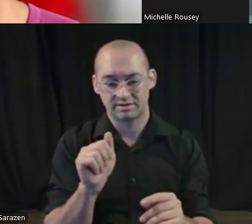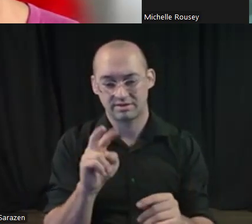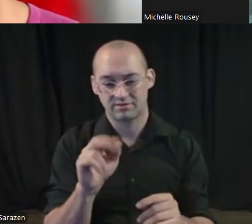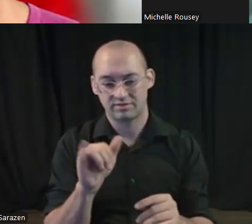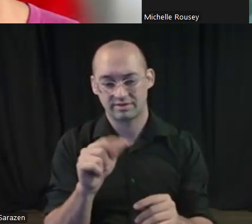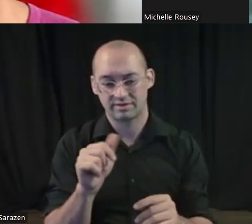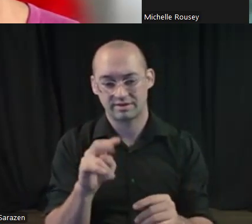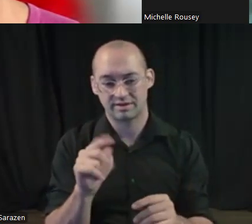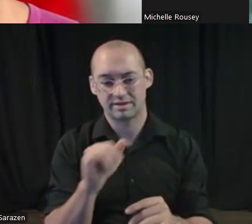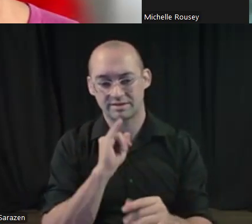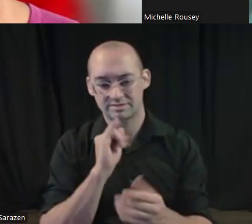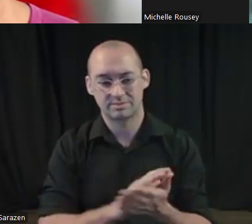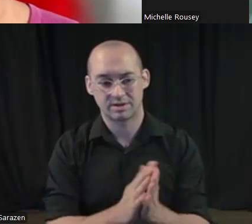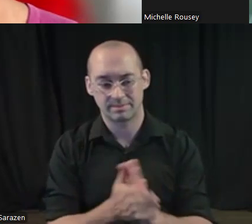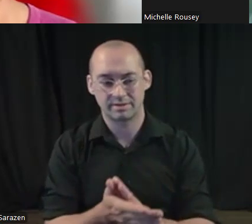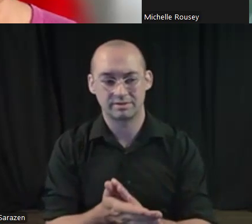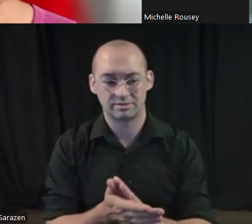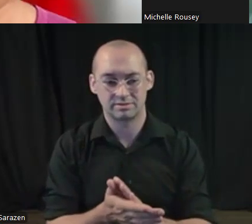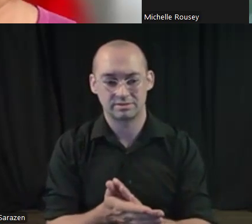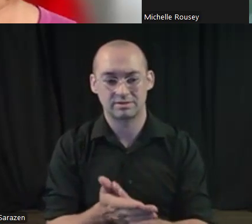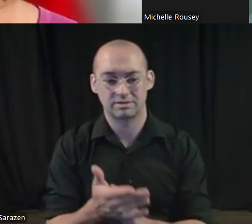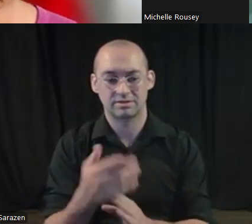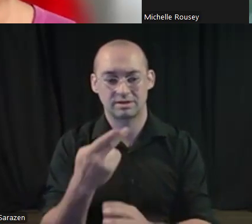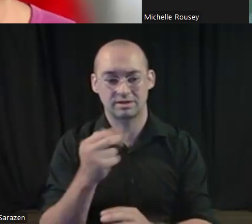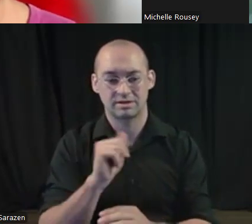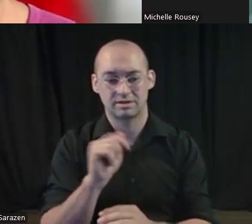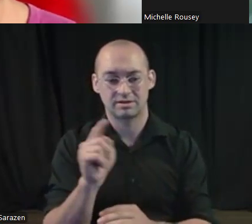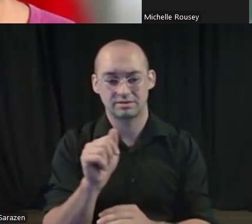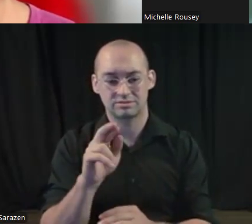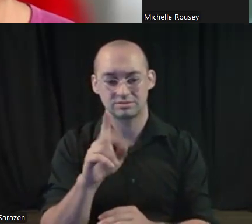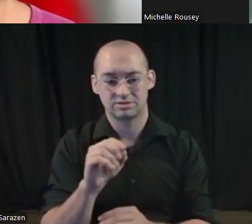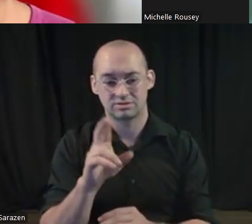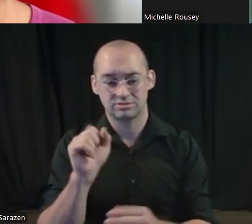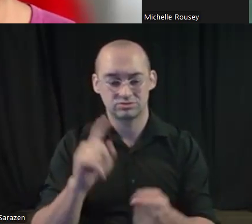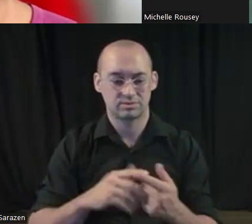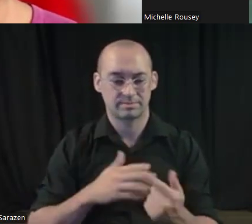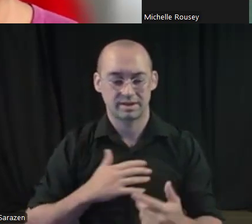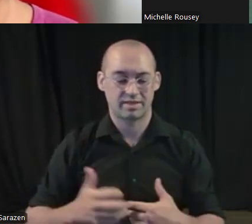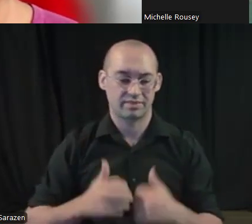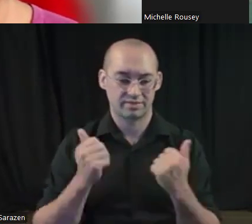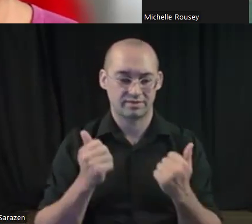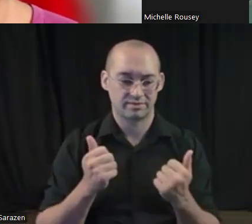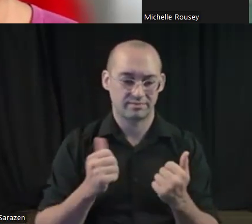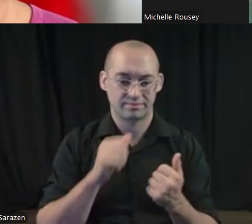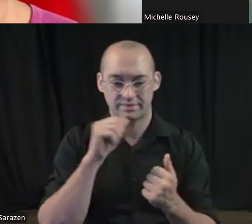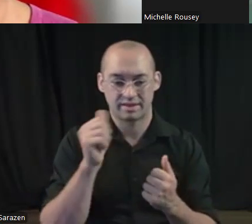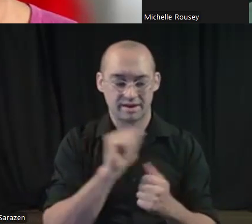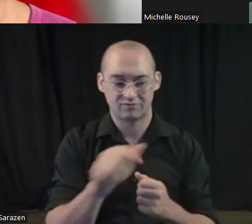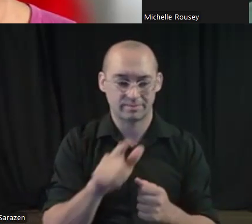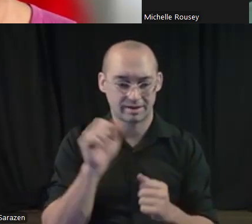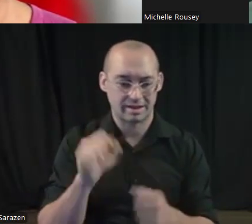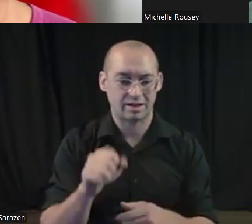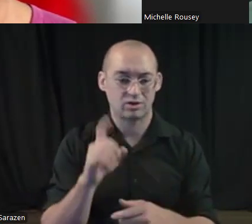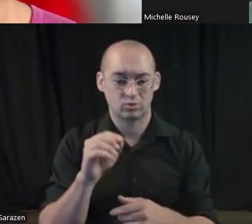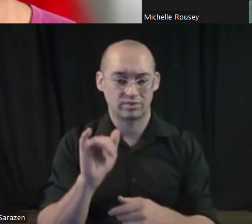is becoming hazardous to my health. Sorry, guys. Not everybody can do this kind of advocacy.